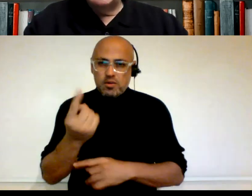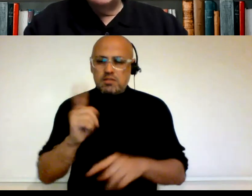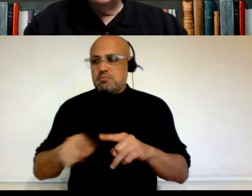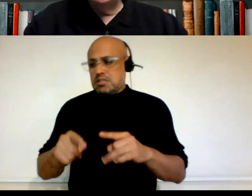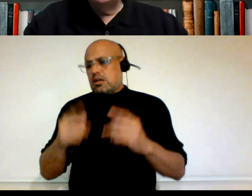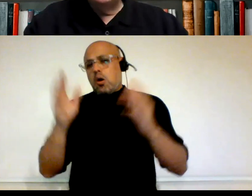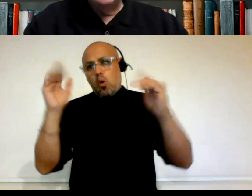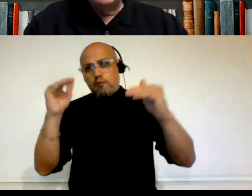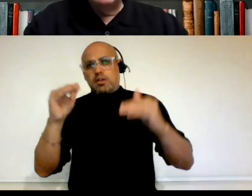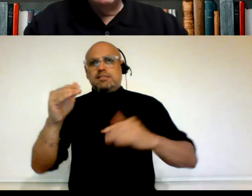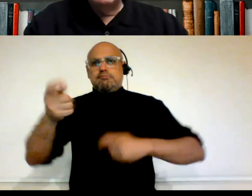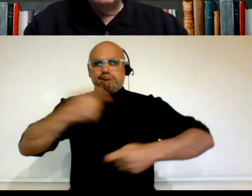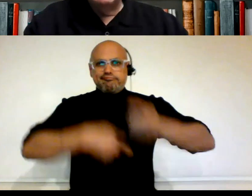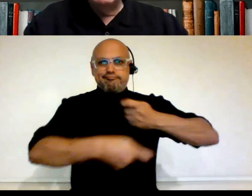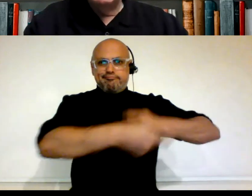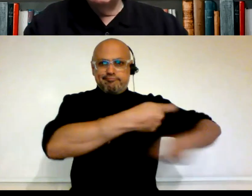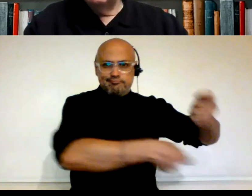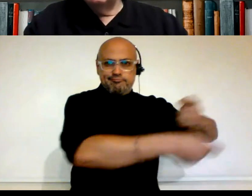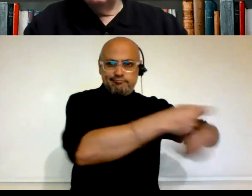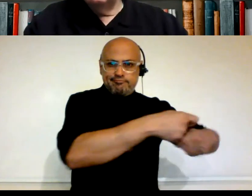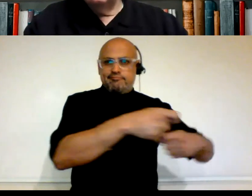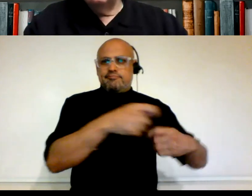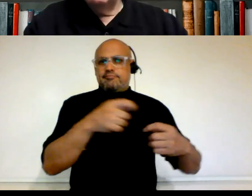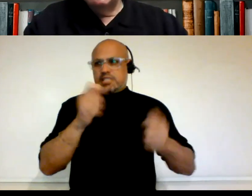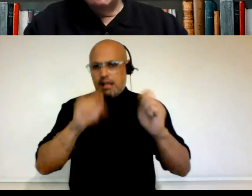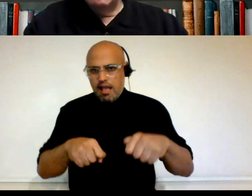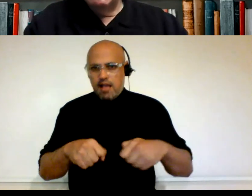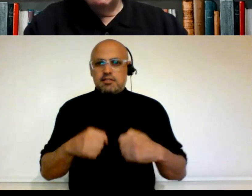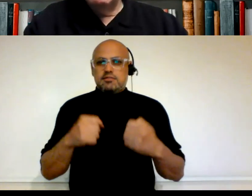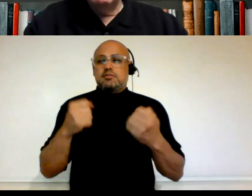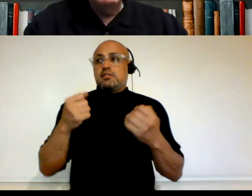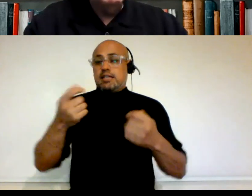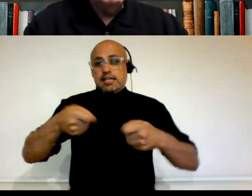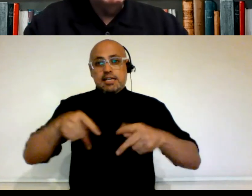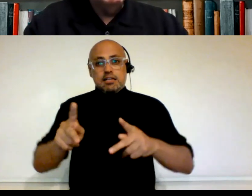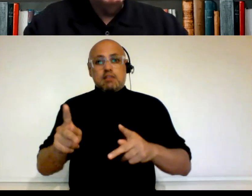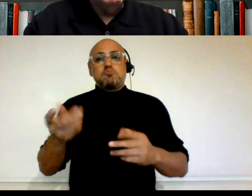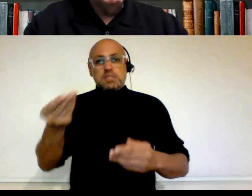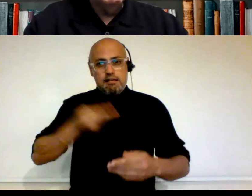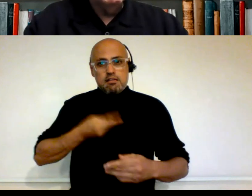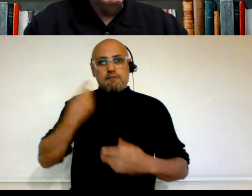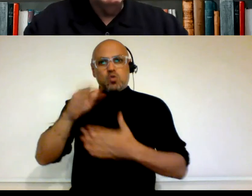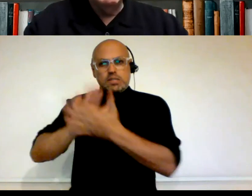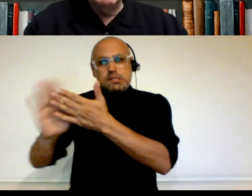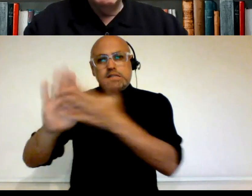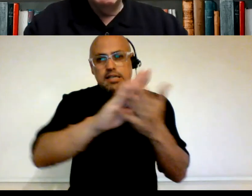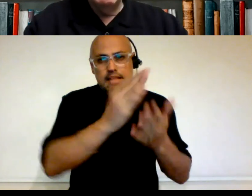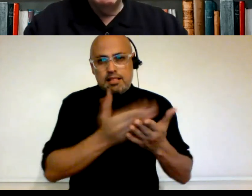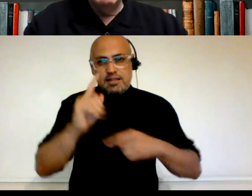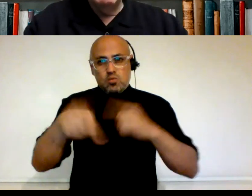we can rotate through. That gives us enough opportunity to go in and wipe everything down and sanitize it between people using the same benches.